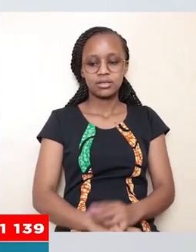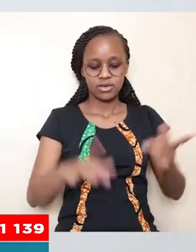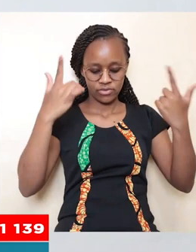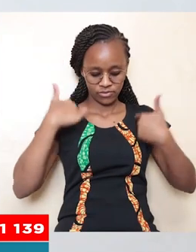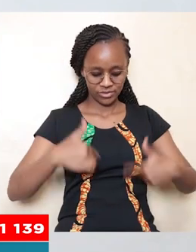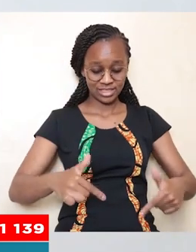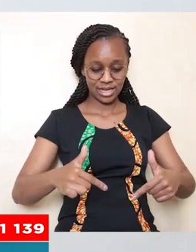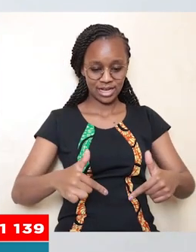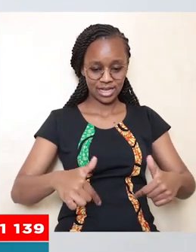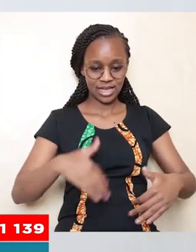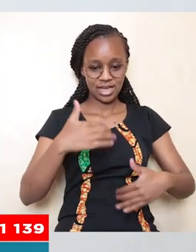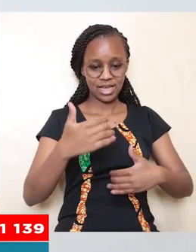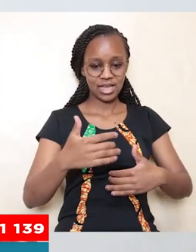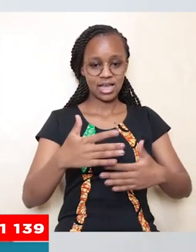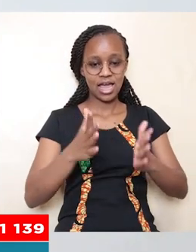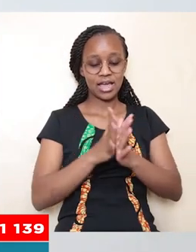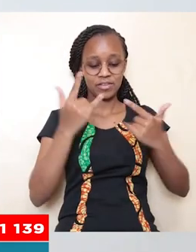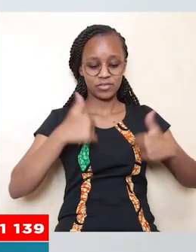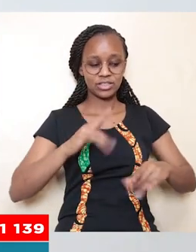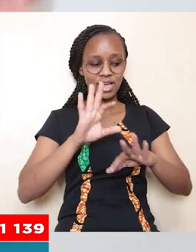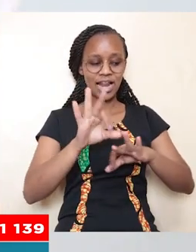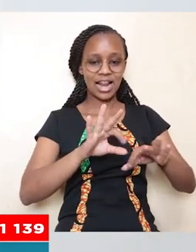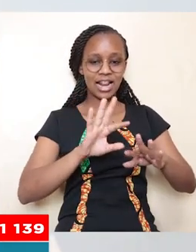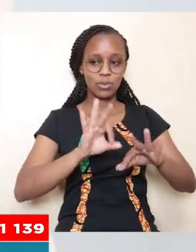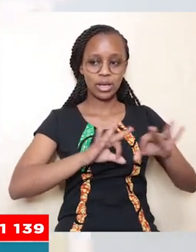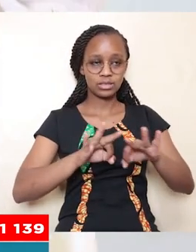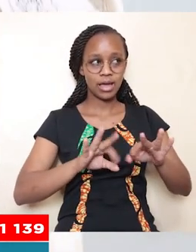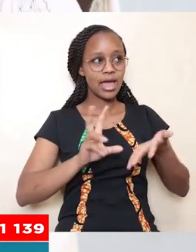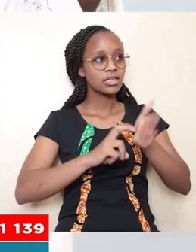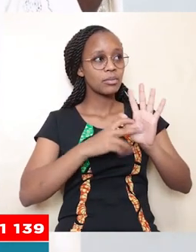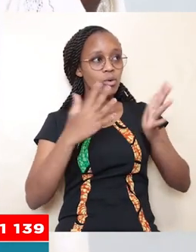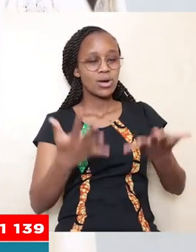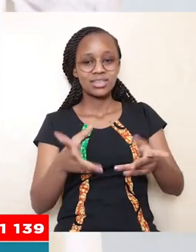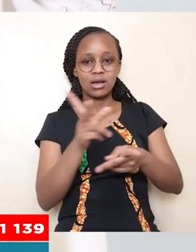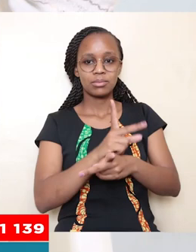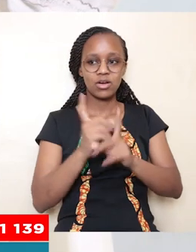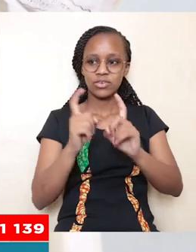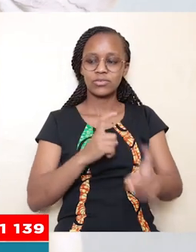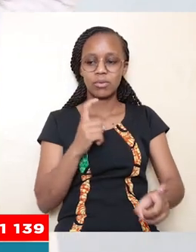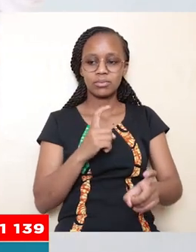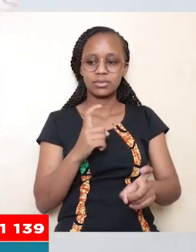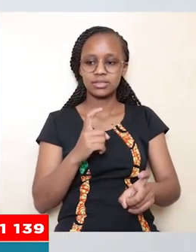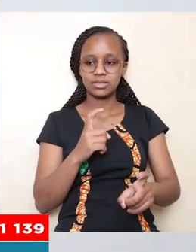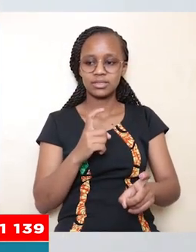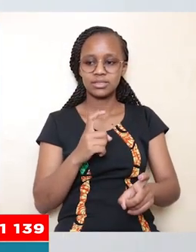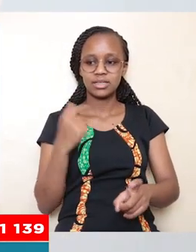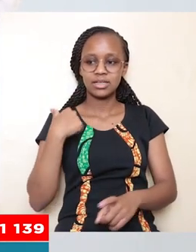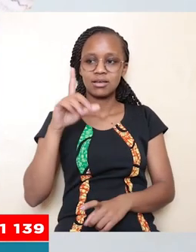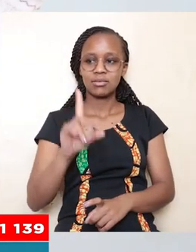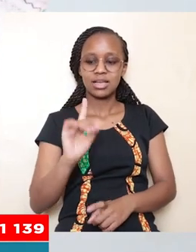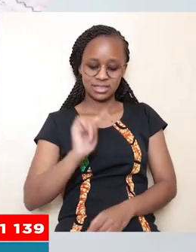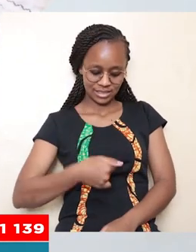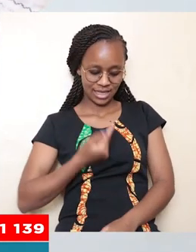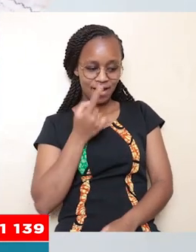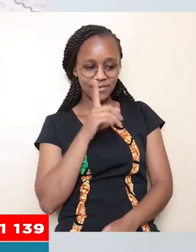Physically. And here physically we say that he protects the wife from number one, from